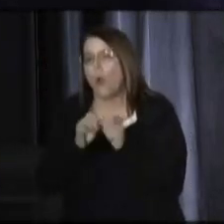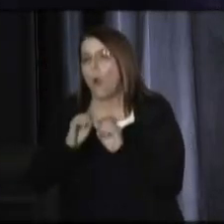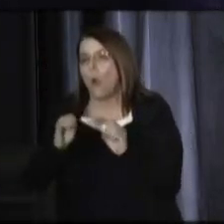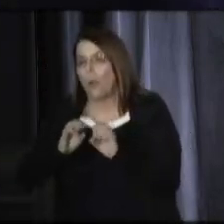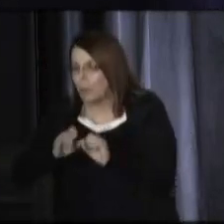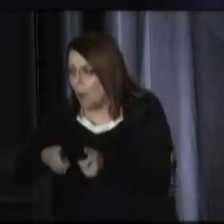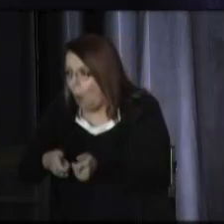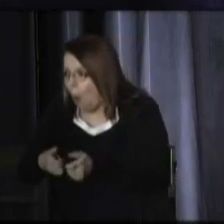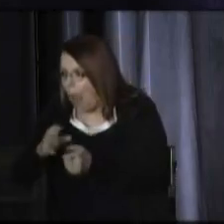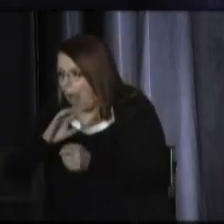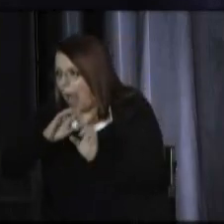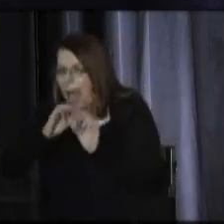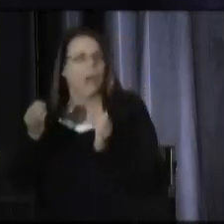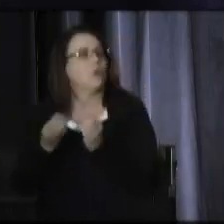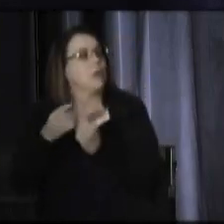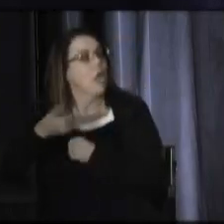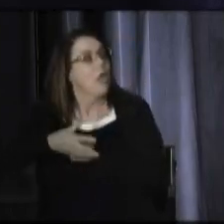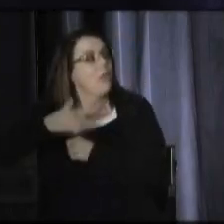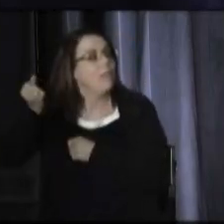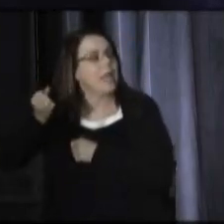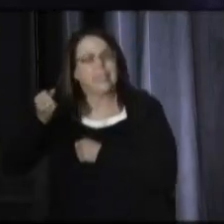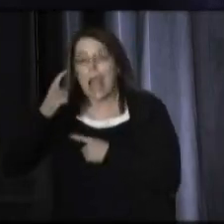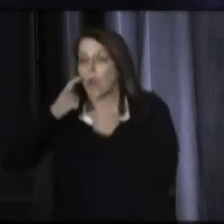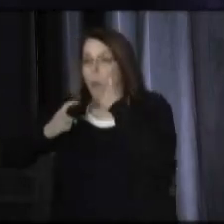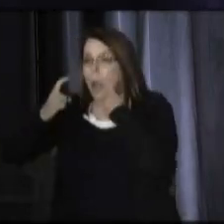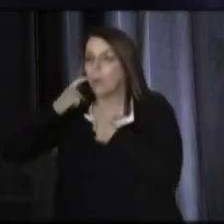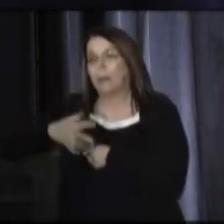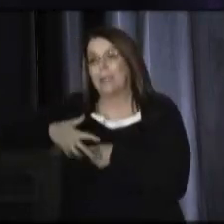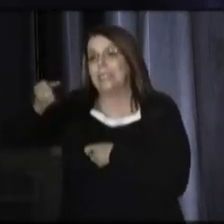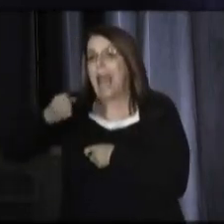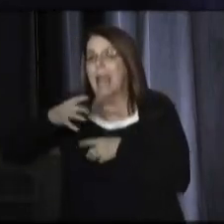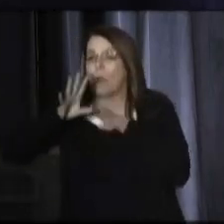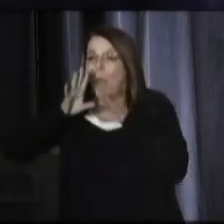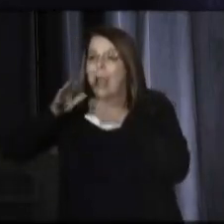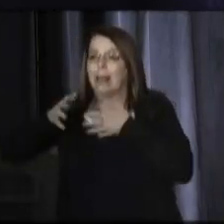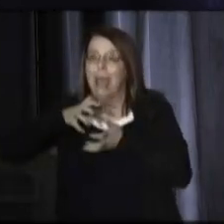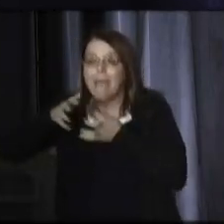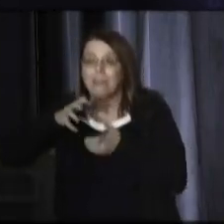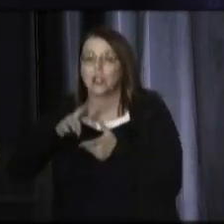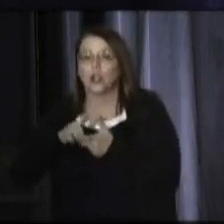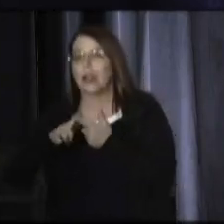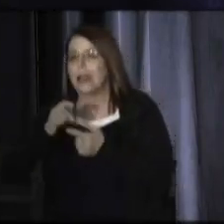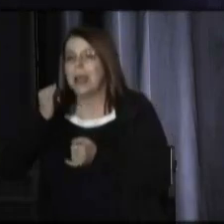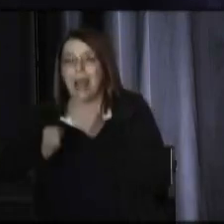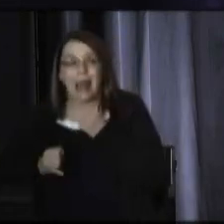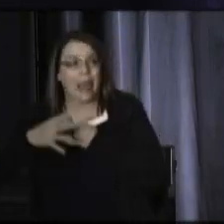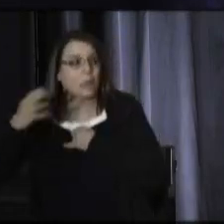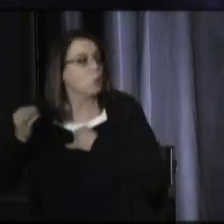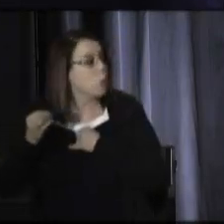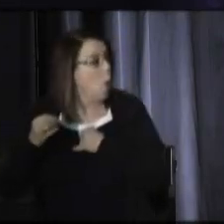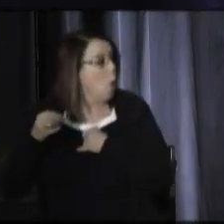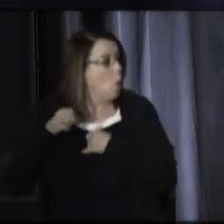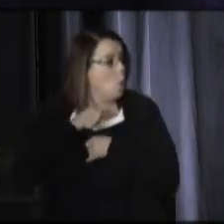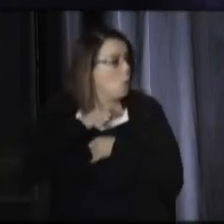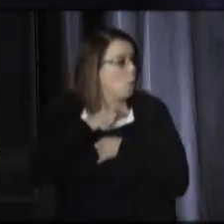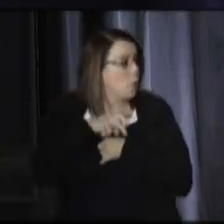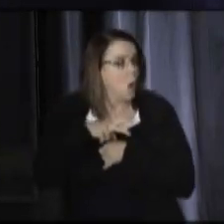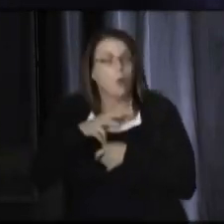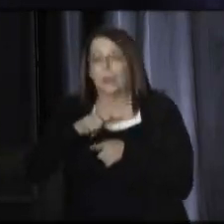Every Asian American book that I have loved, from Bulosan to Hagedorn to